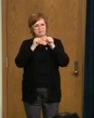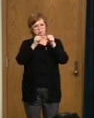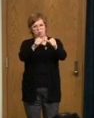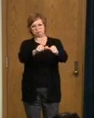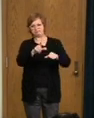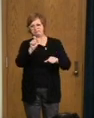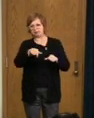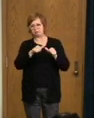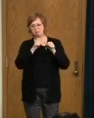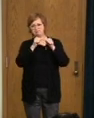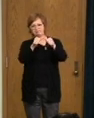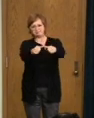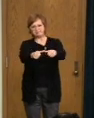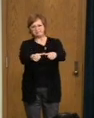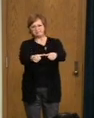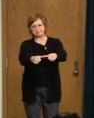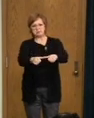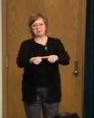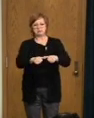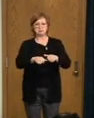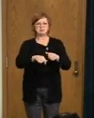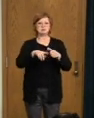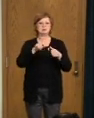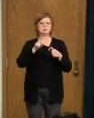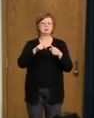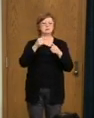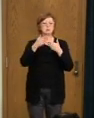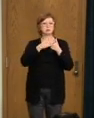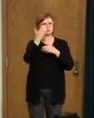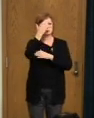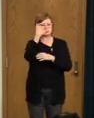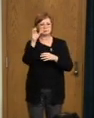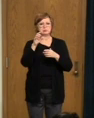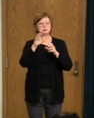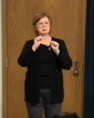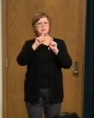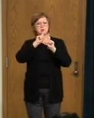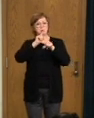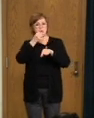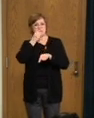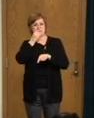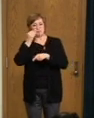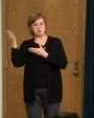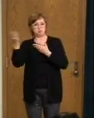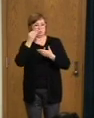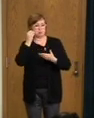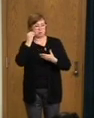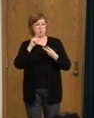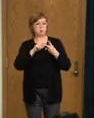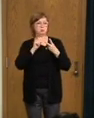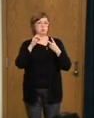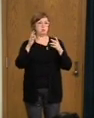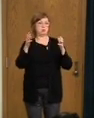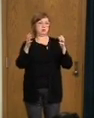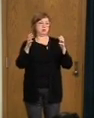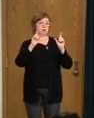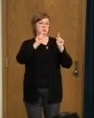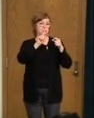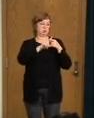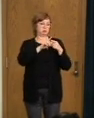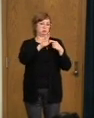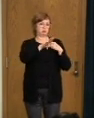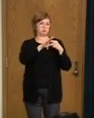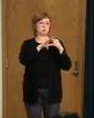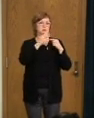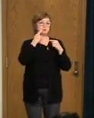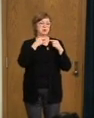choose to, order takeout or safely go to a restaurant, ideally with our close household members, and